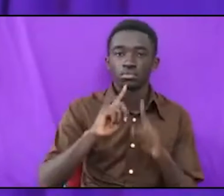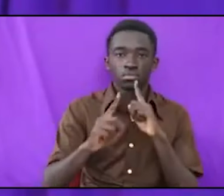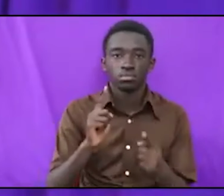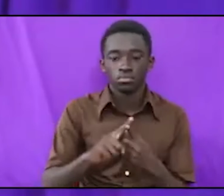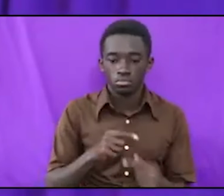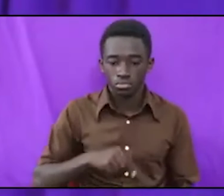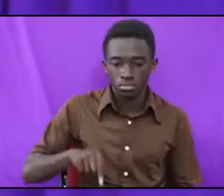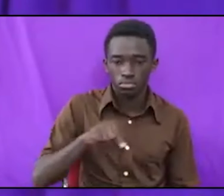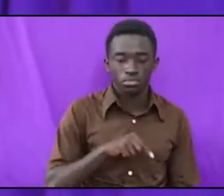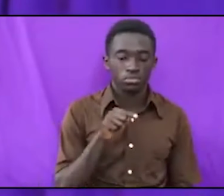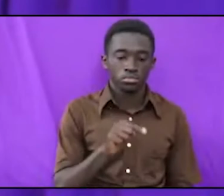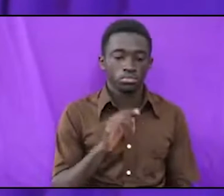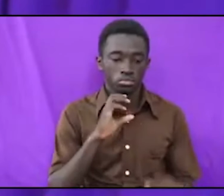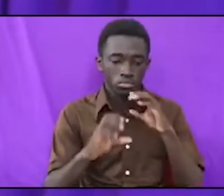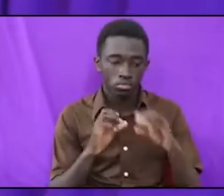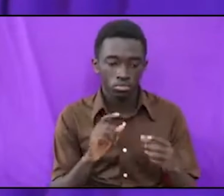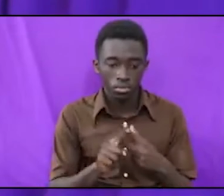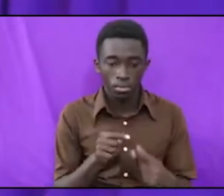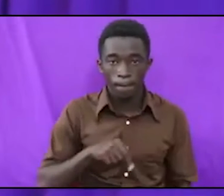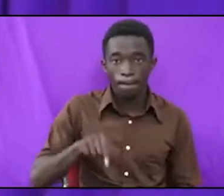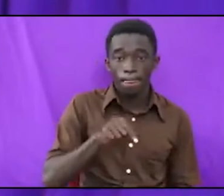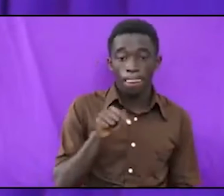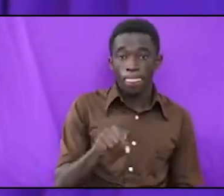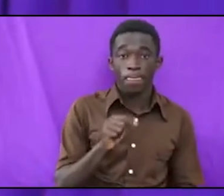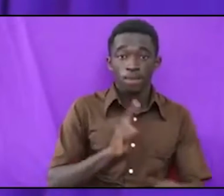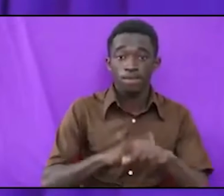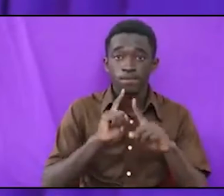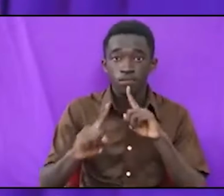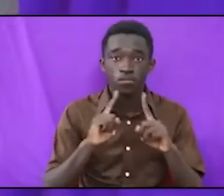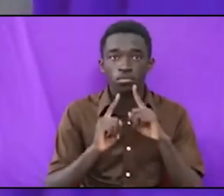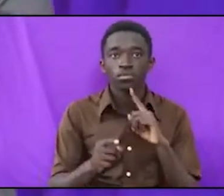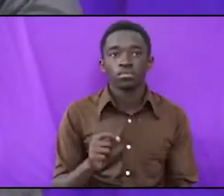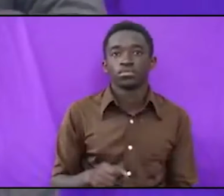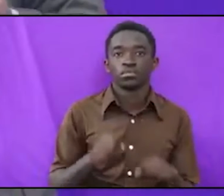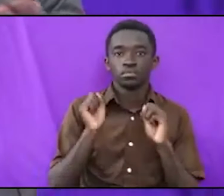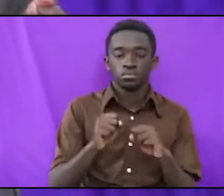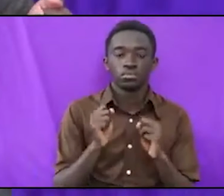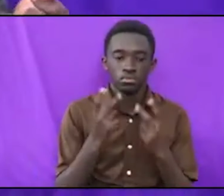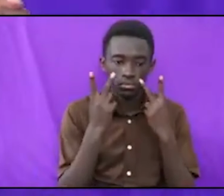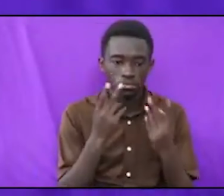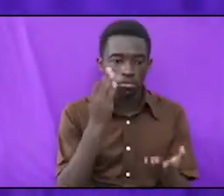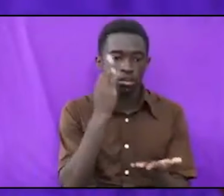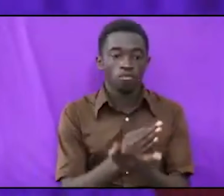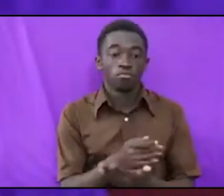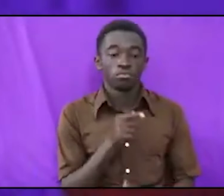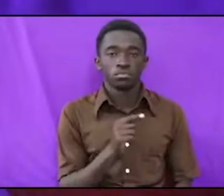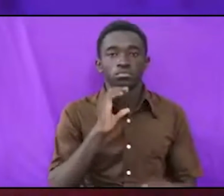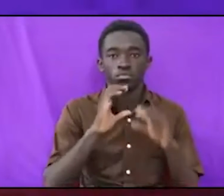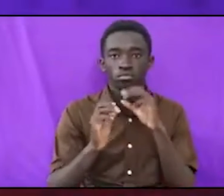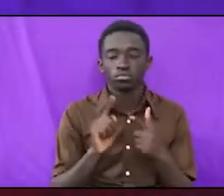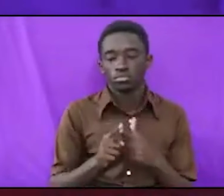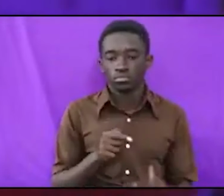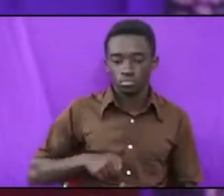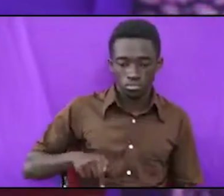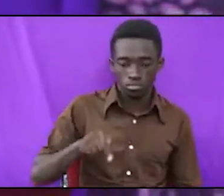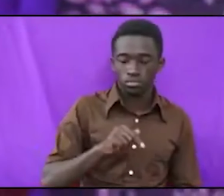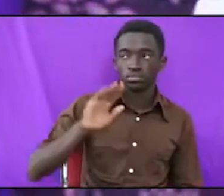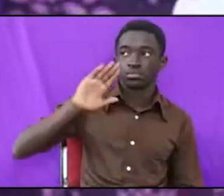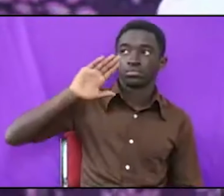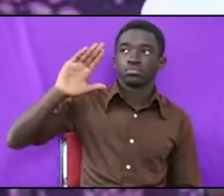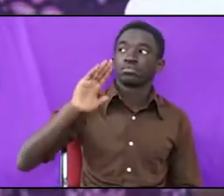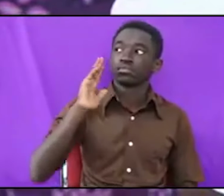to us. As we speak to him, he is able to affirm and communicate to us his will.